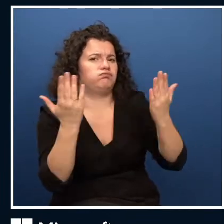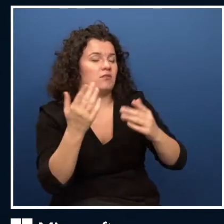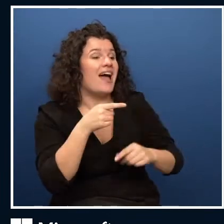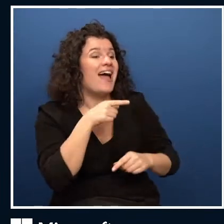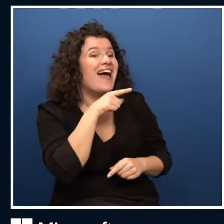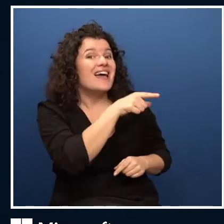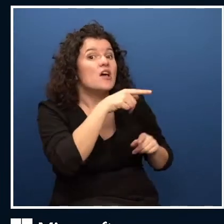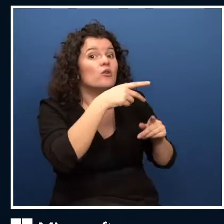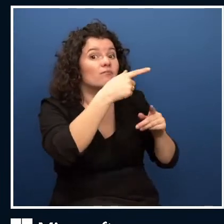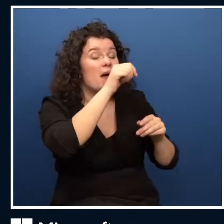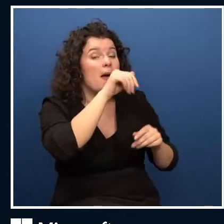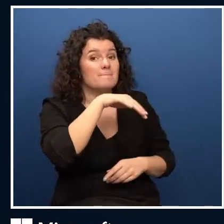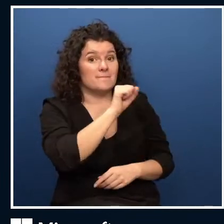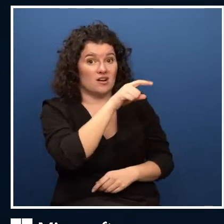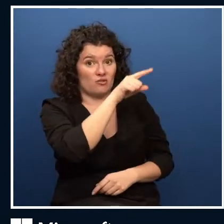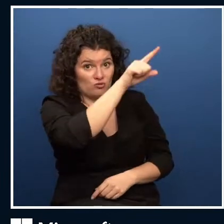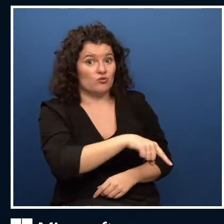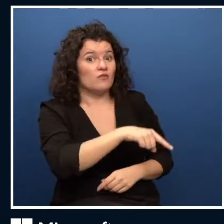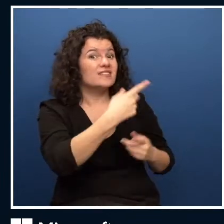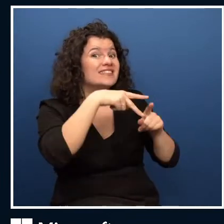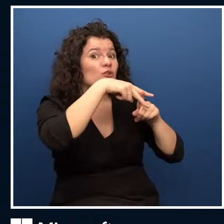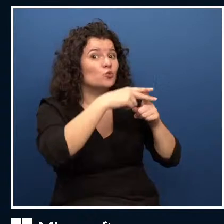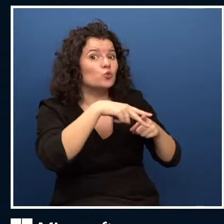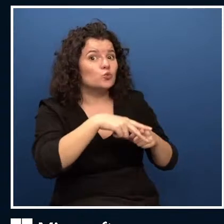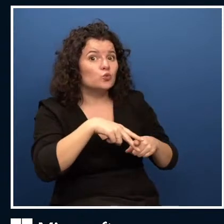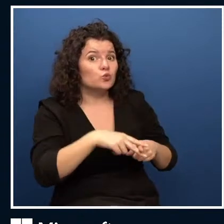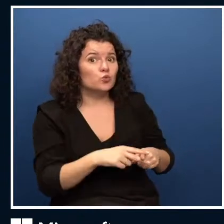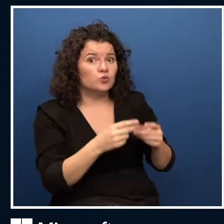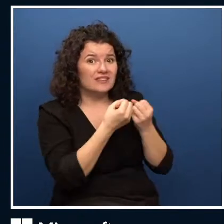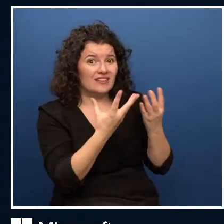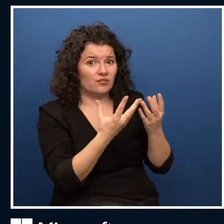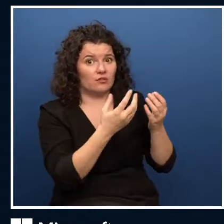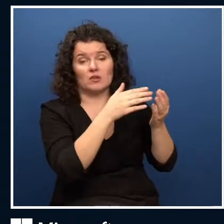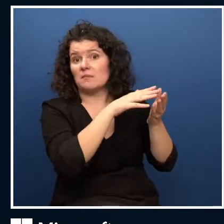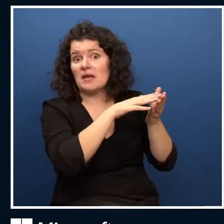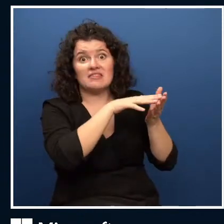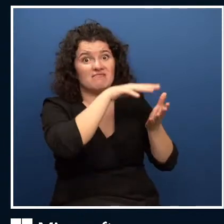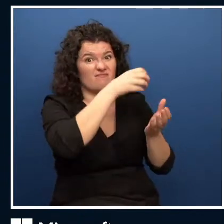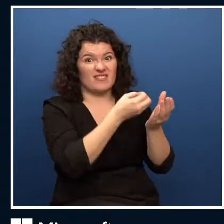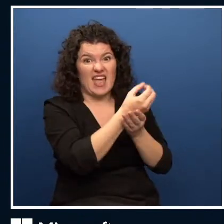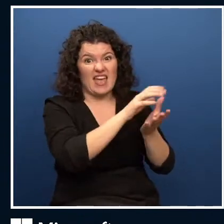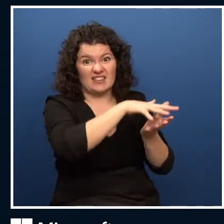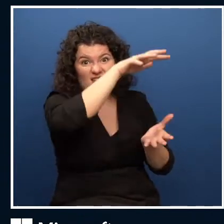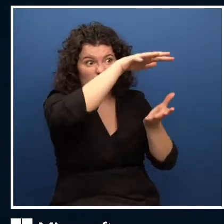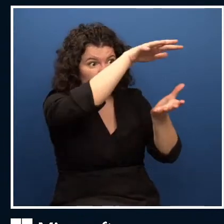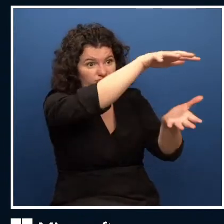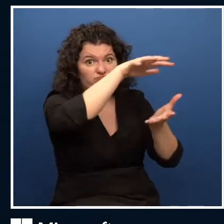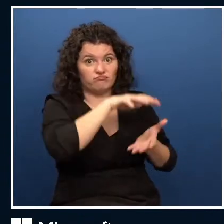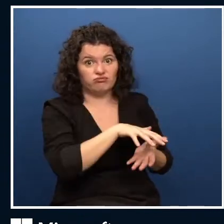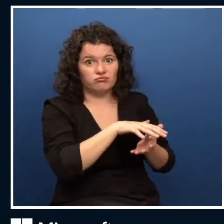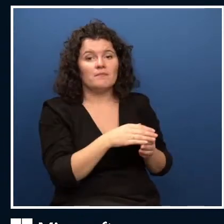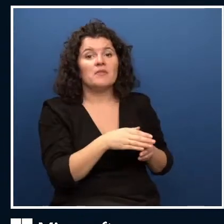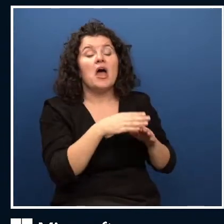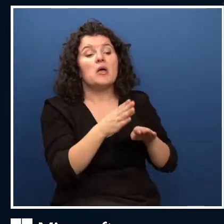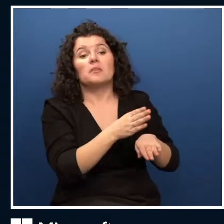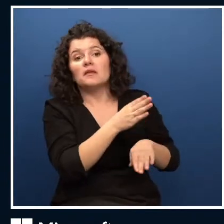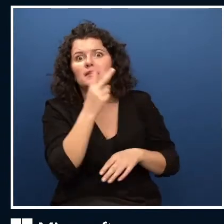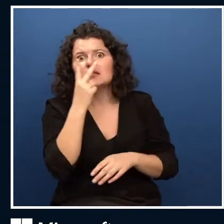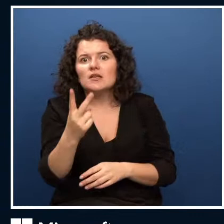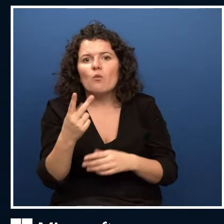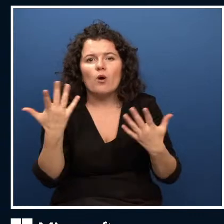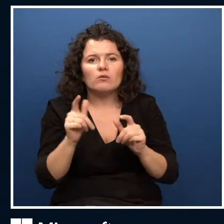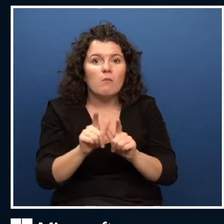in different approaches, and you can learn a lot from a lot of blogs that people write too. And then there's community learning that I